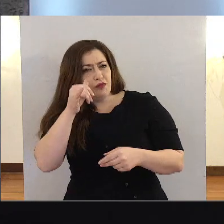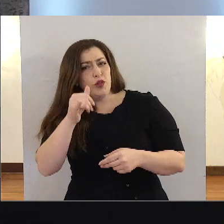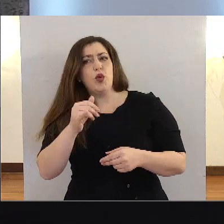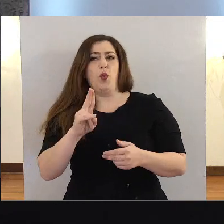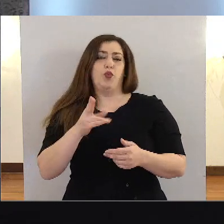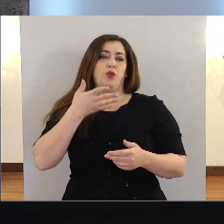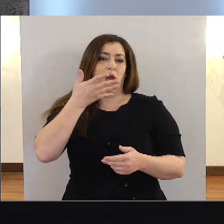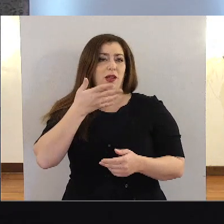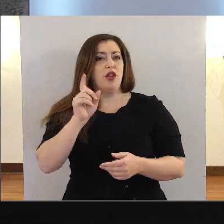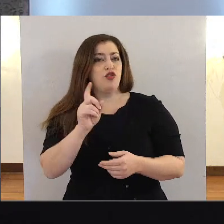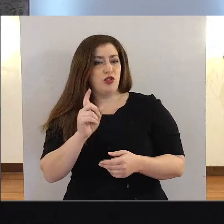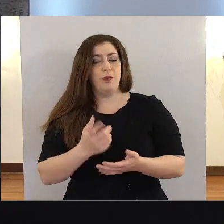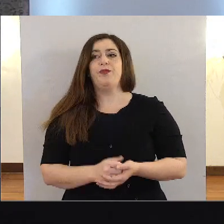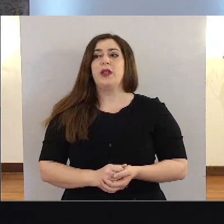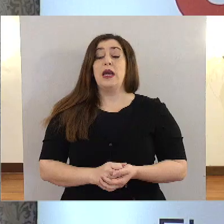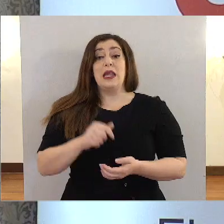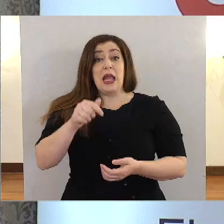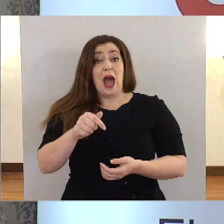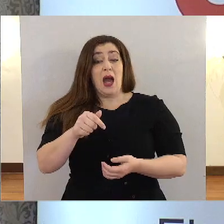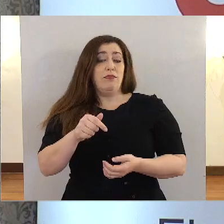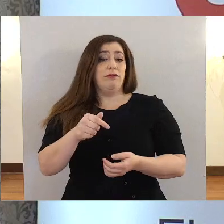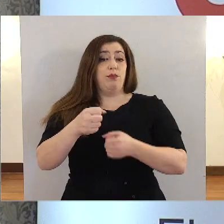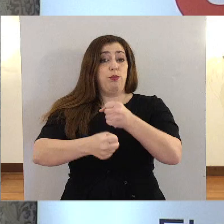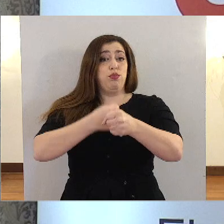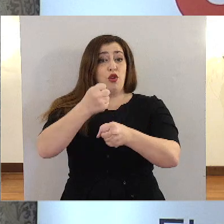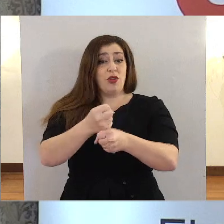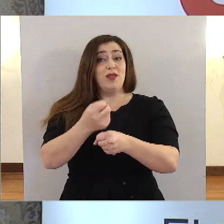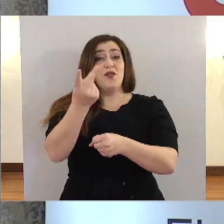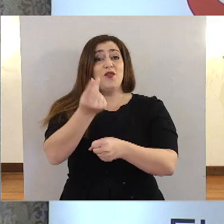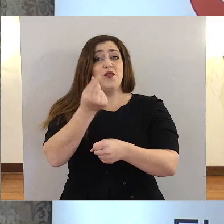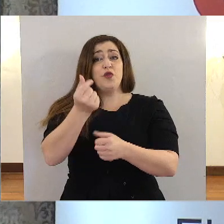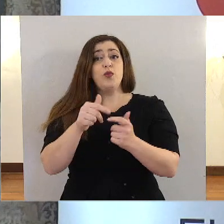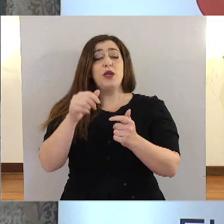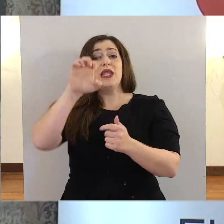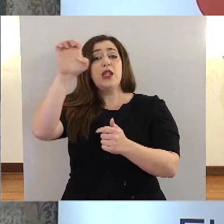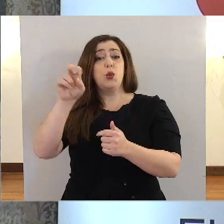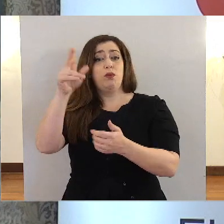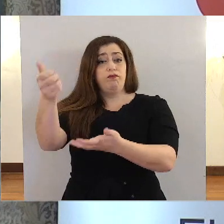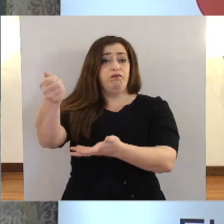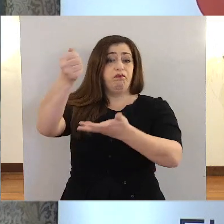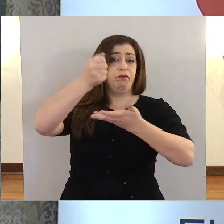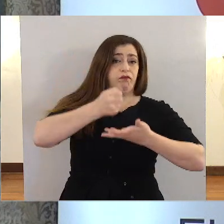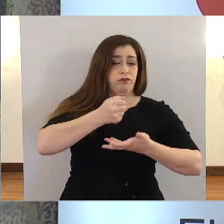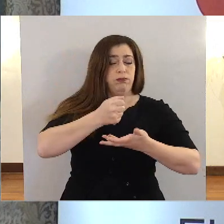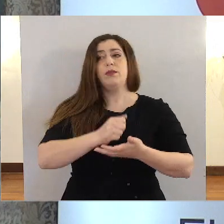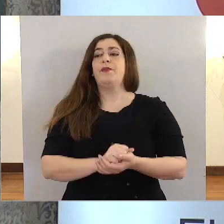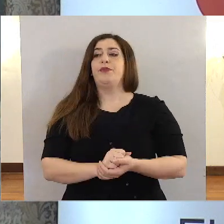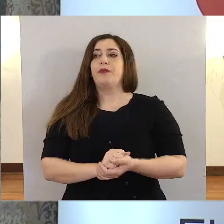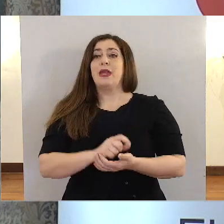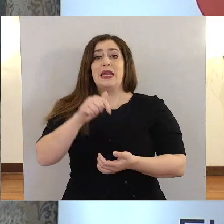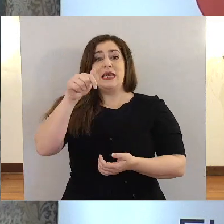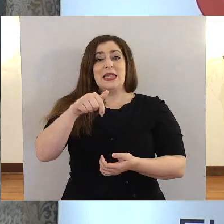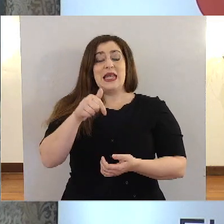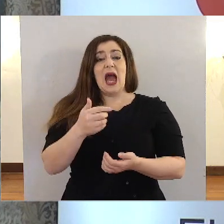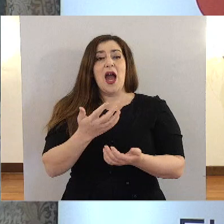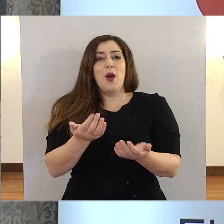is being co-financed thanks to EU funds. The next speaker, I'm honored to introduce with us, he's here with us this